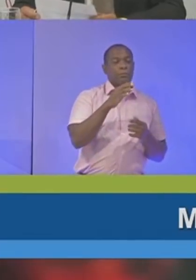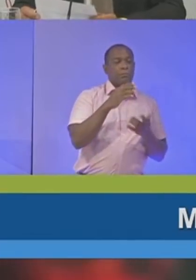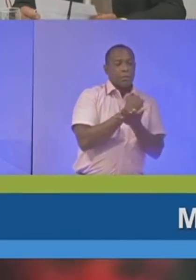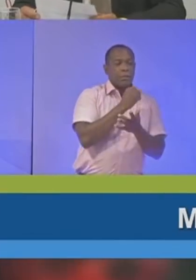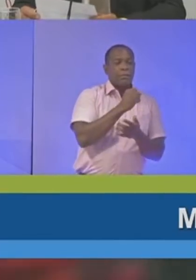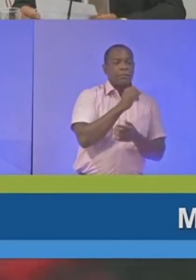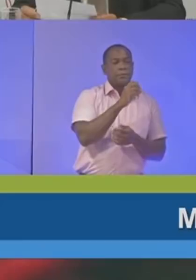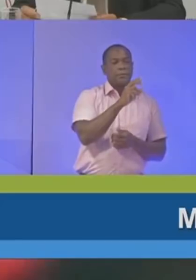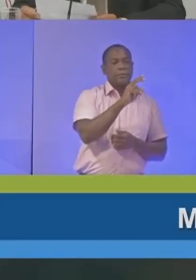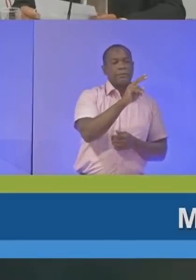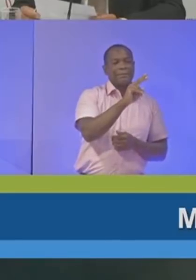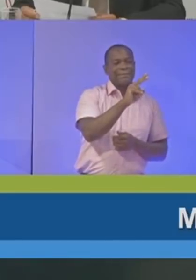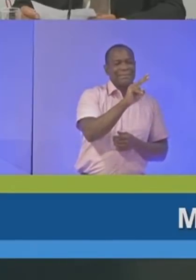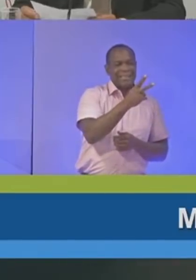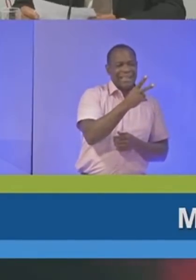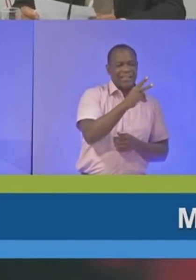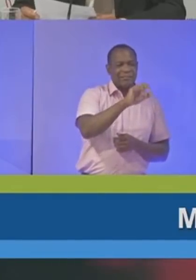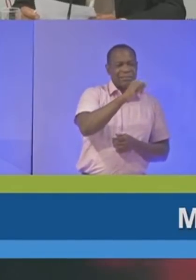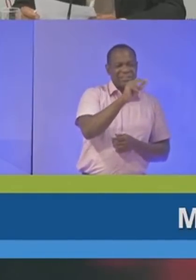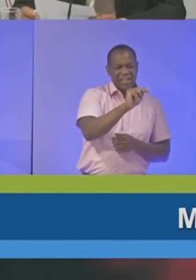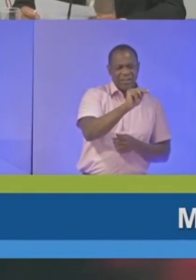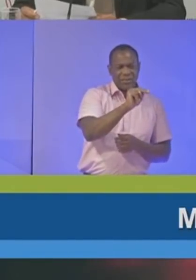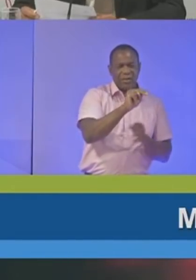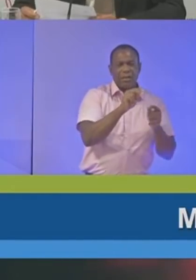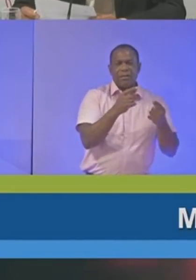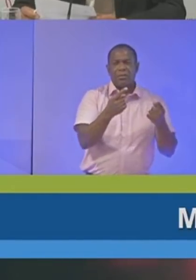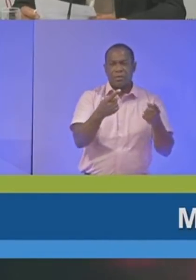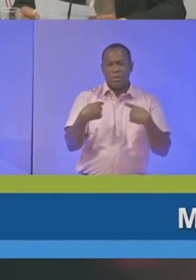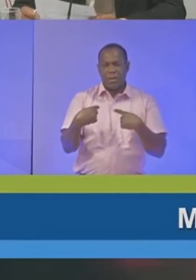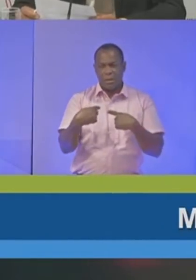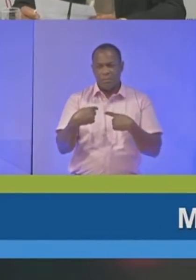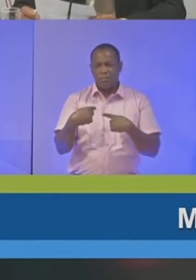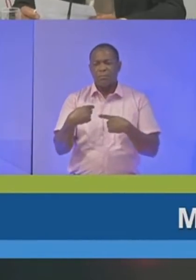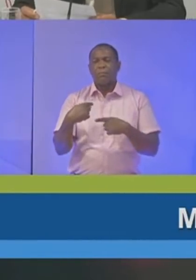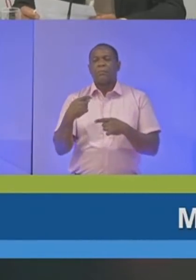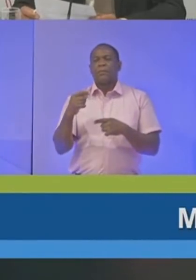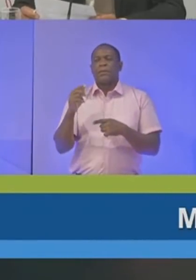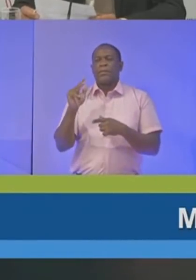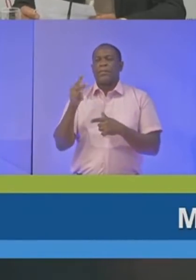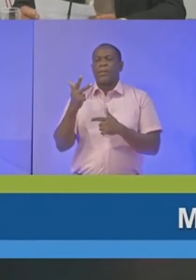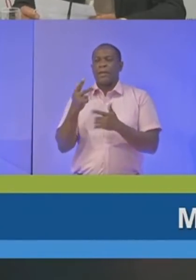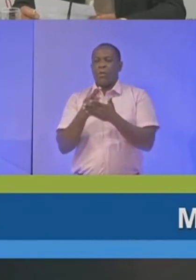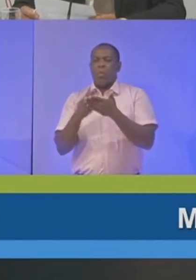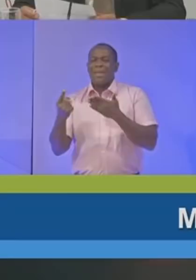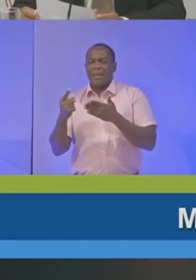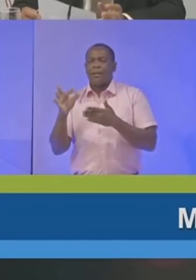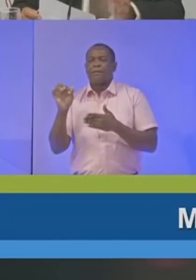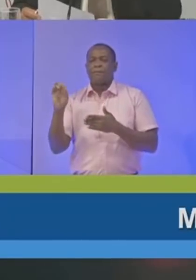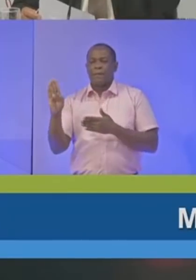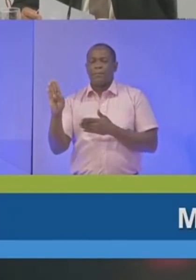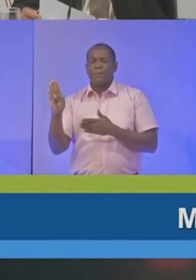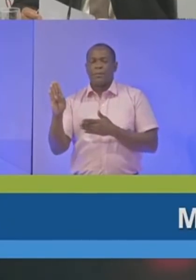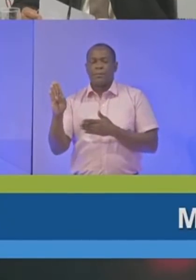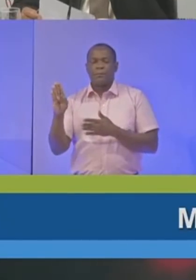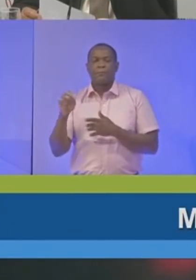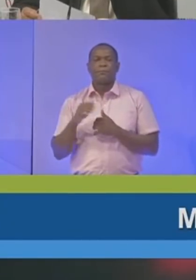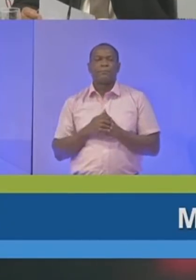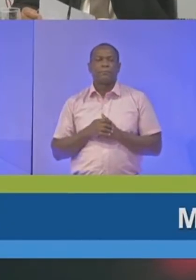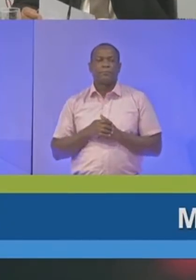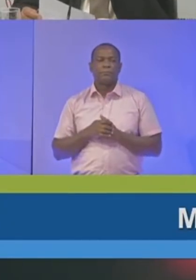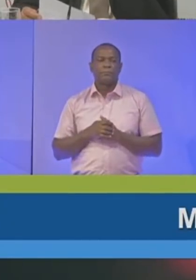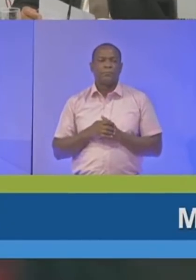to the 26th of February. And if you receive J&J from 8th of January to 14th of